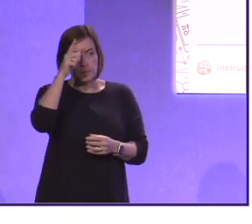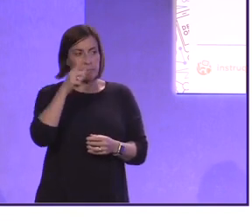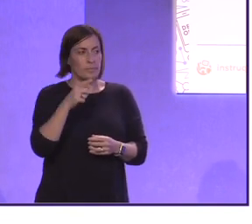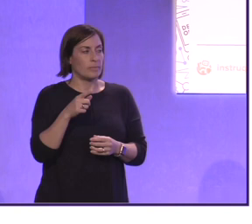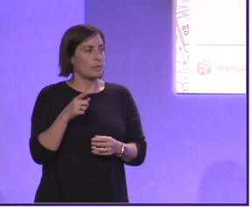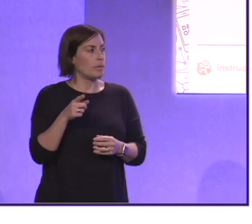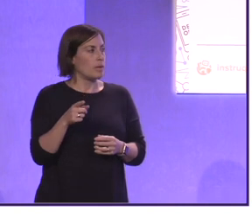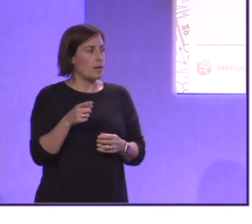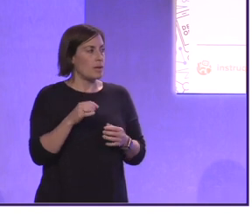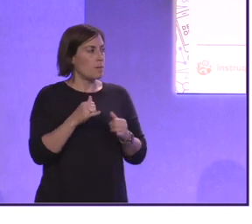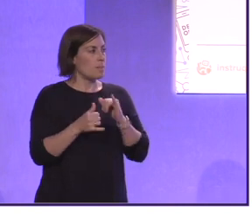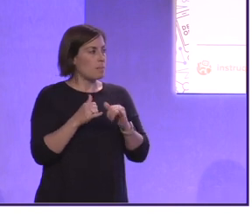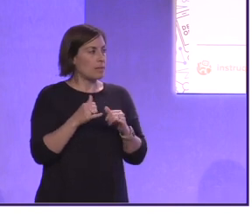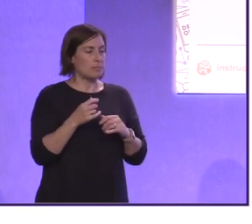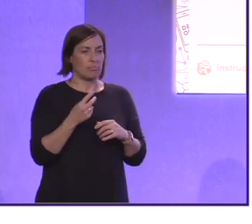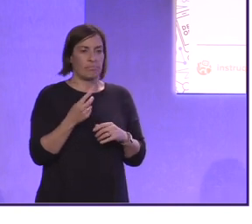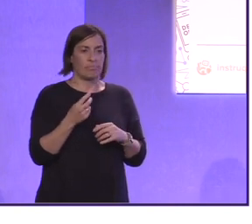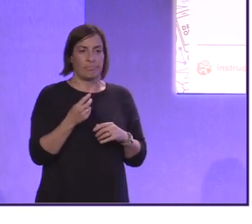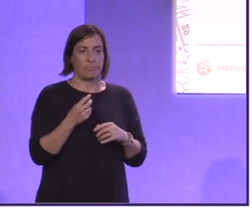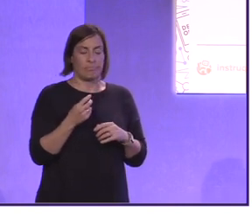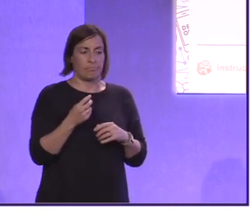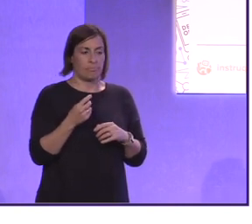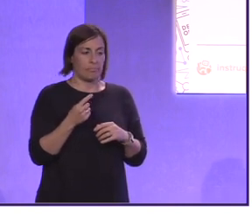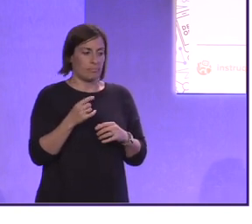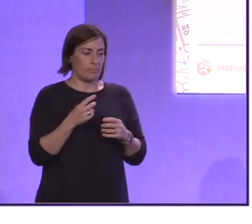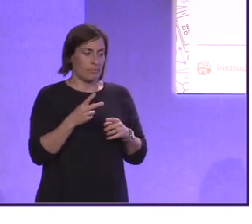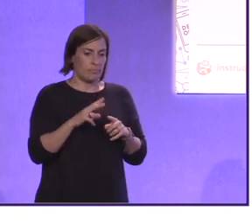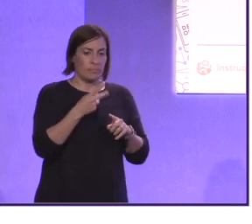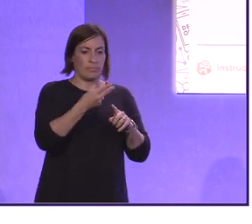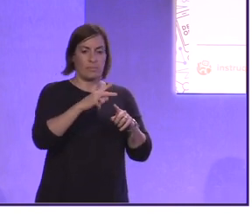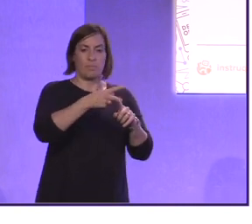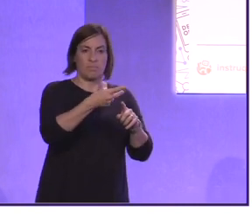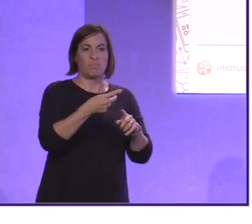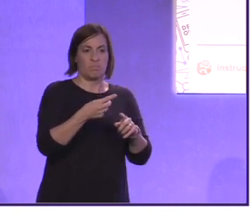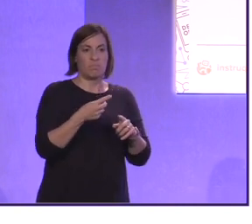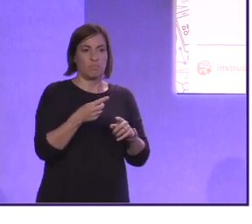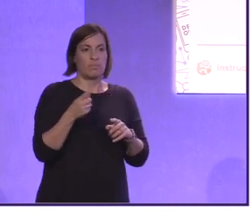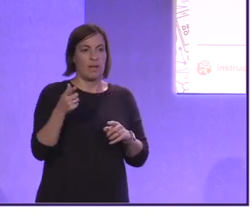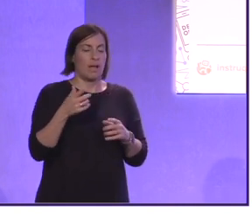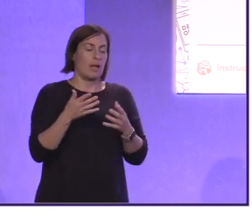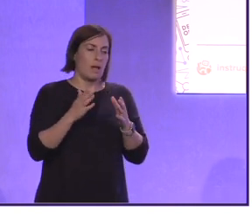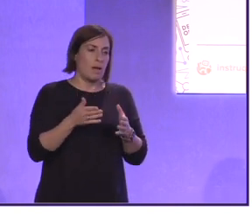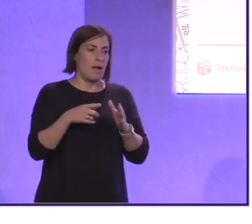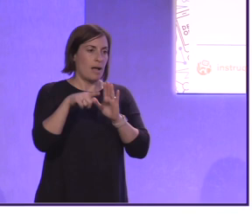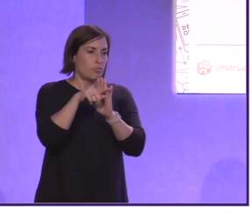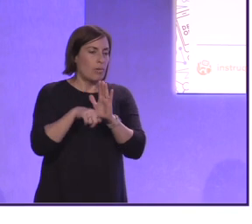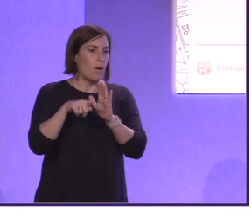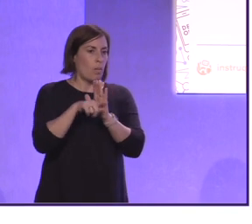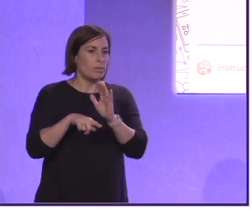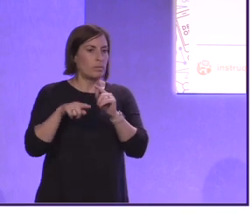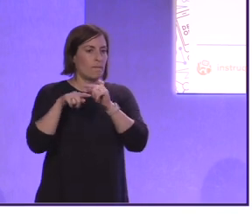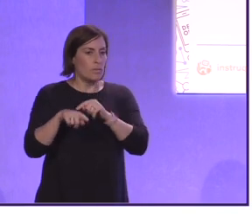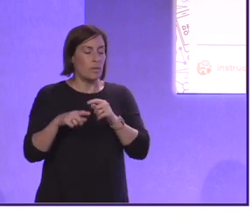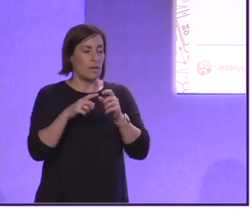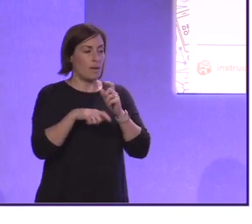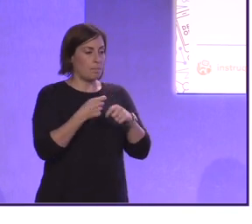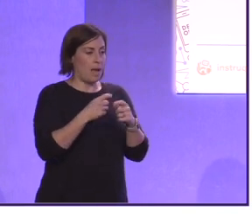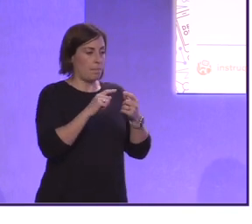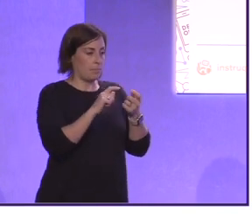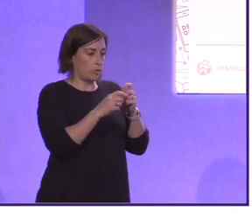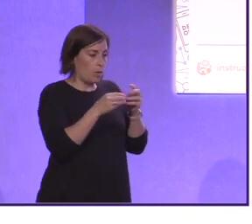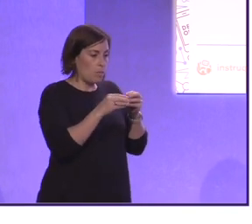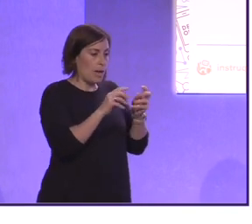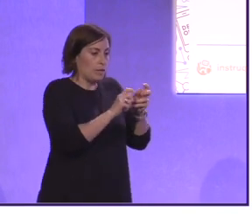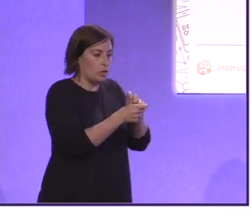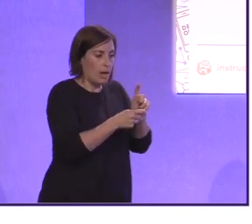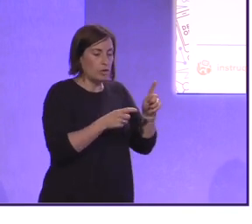like two to maybe four times a year, mainly due to having to satisfy heavy regulatory concerns. So whenever they were making changes to software,